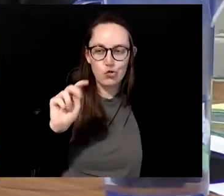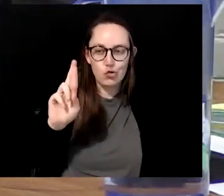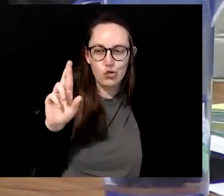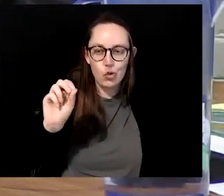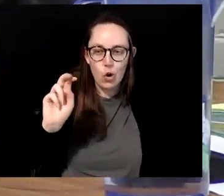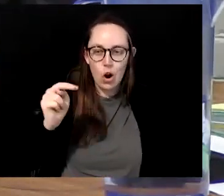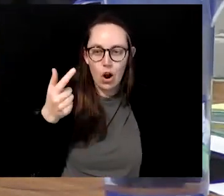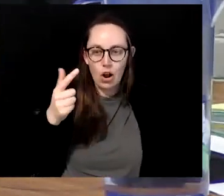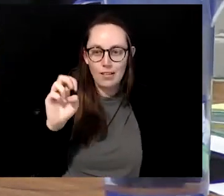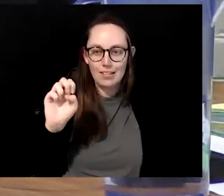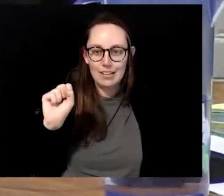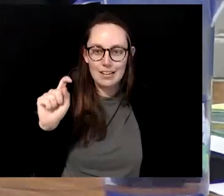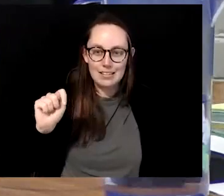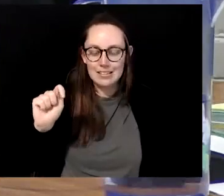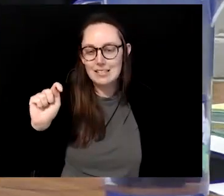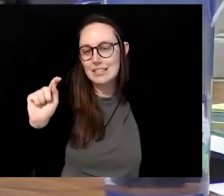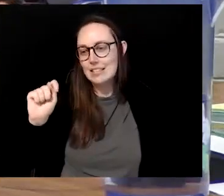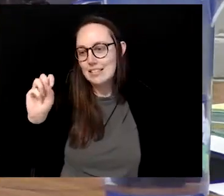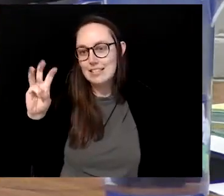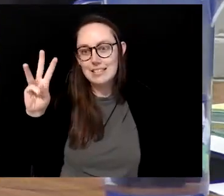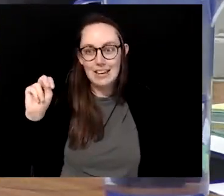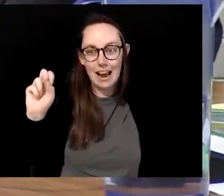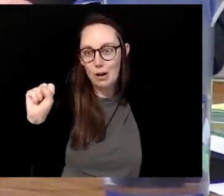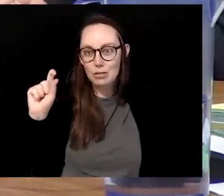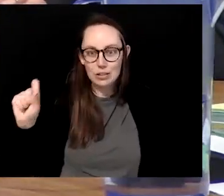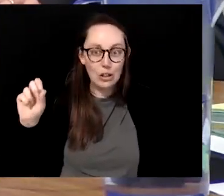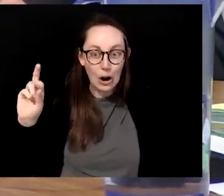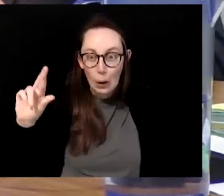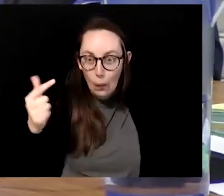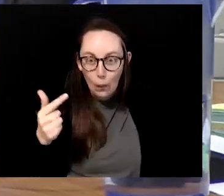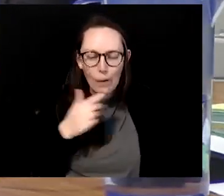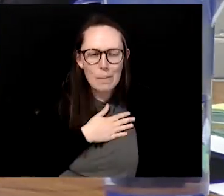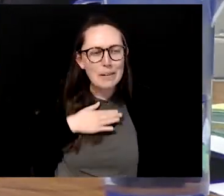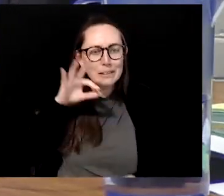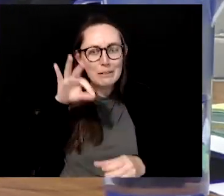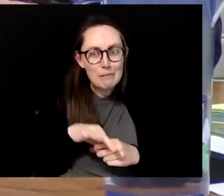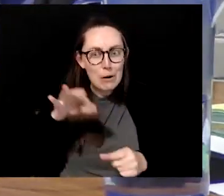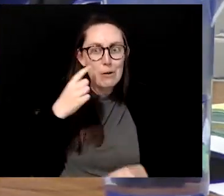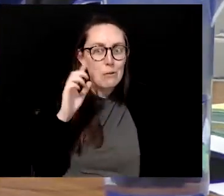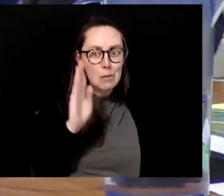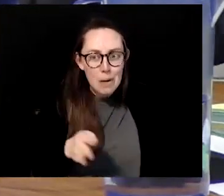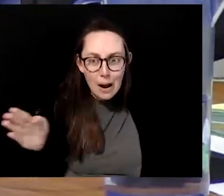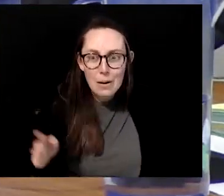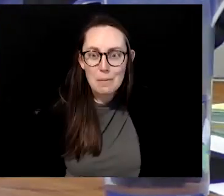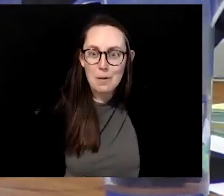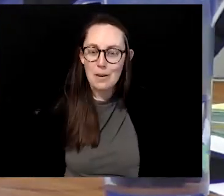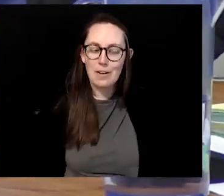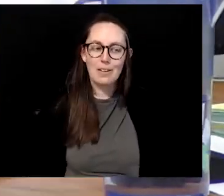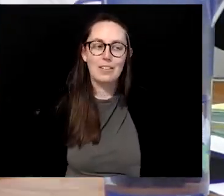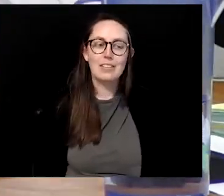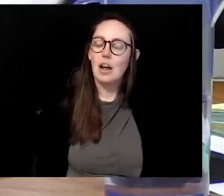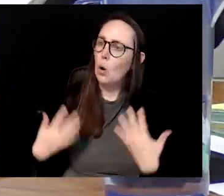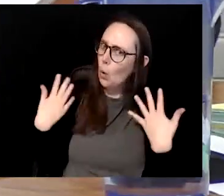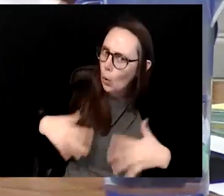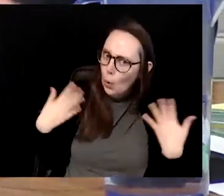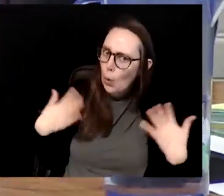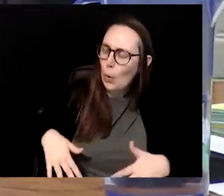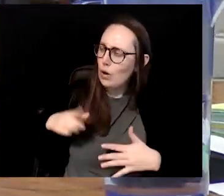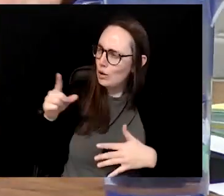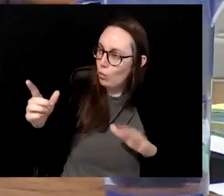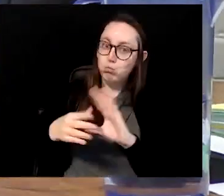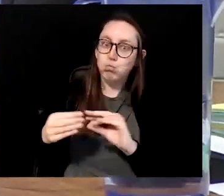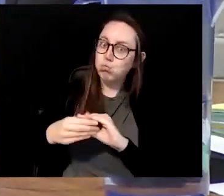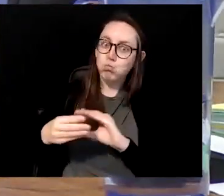that is all I just like deflated my chair about how many comments you had uh sorry no